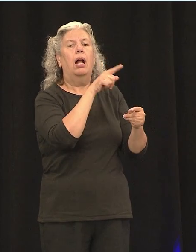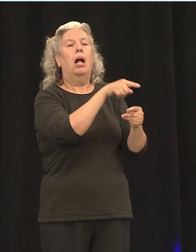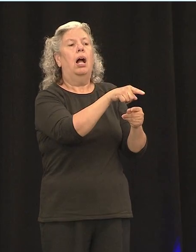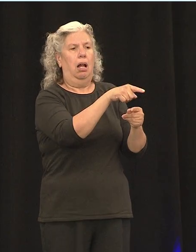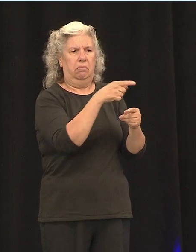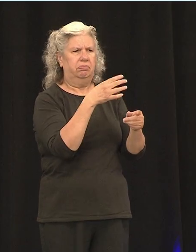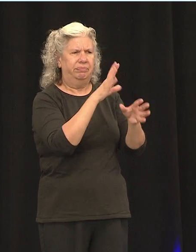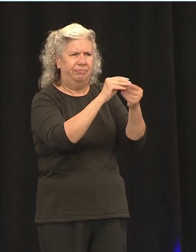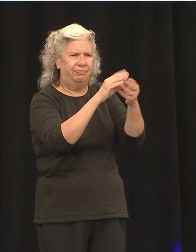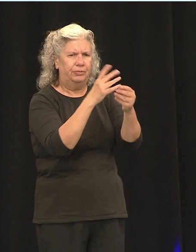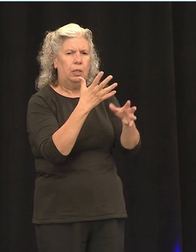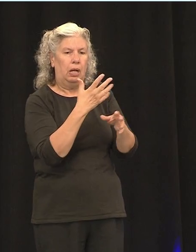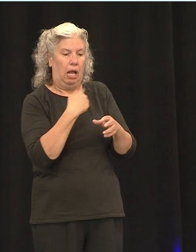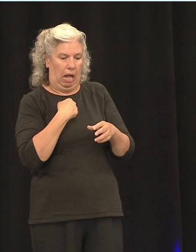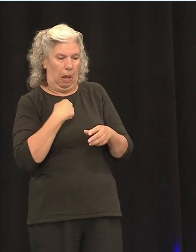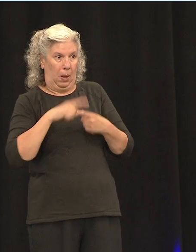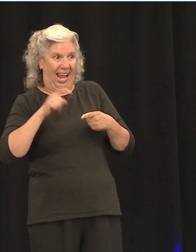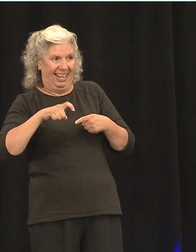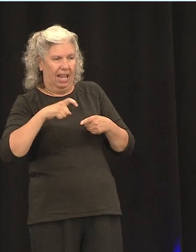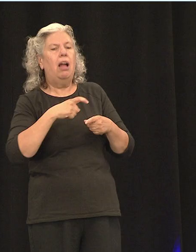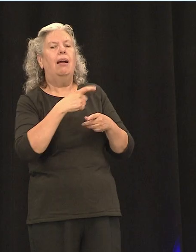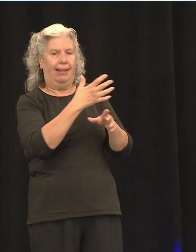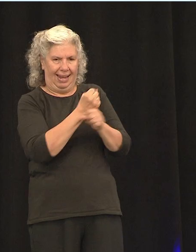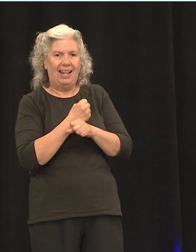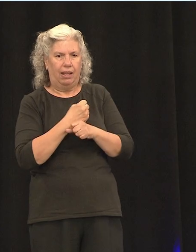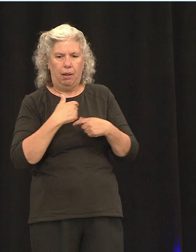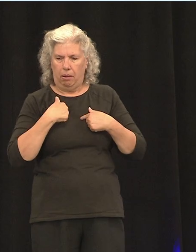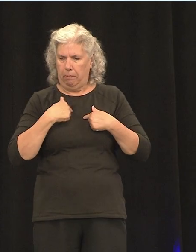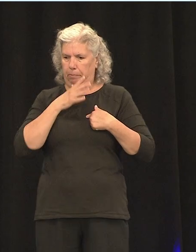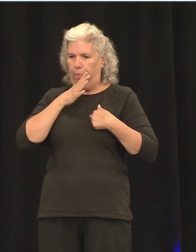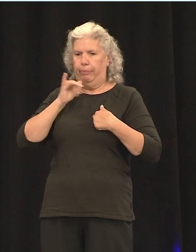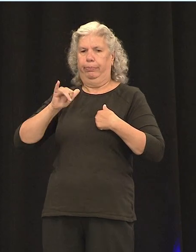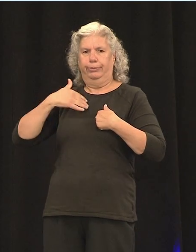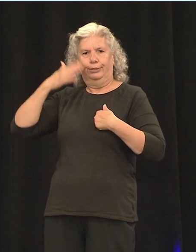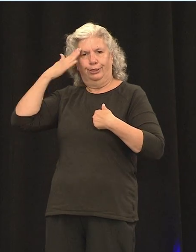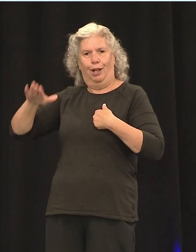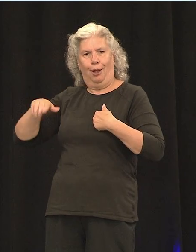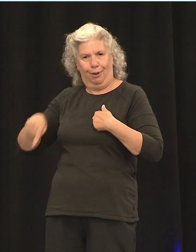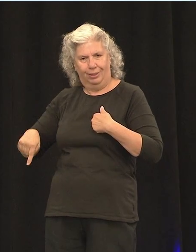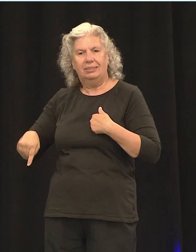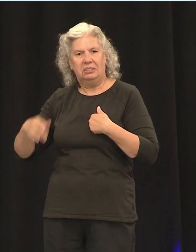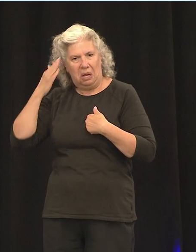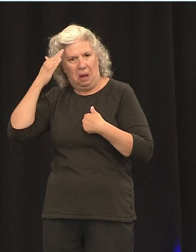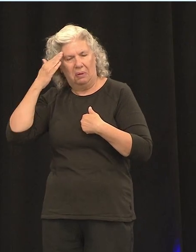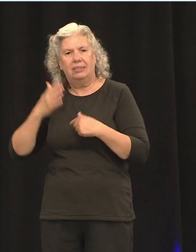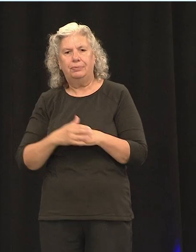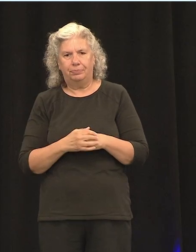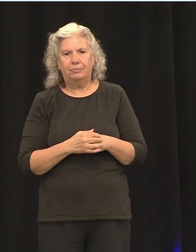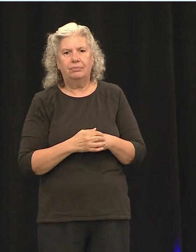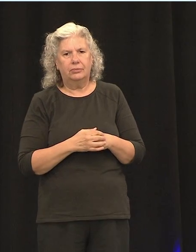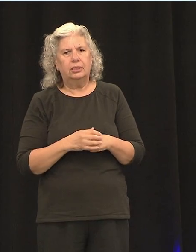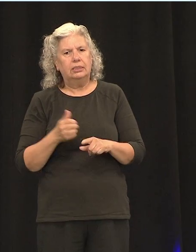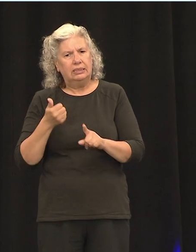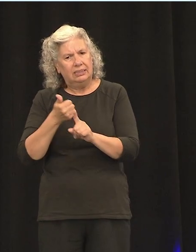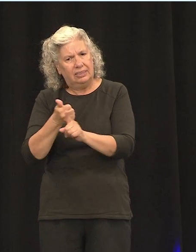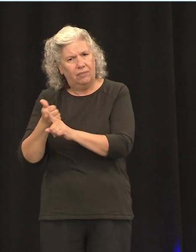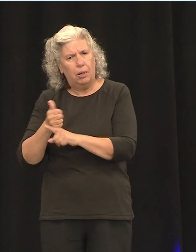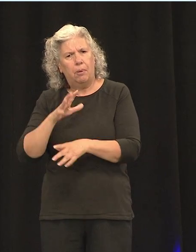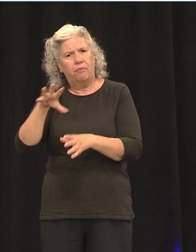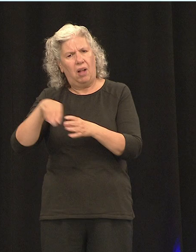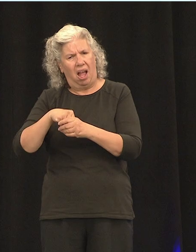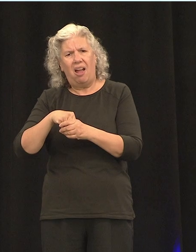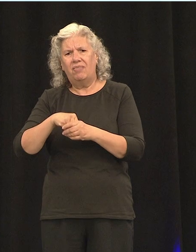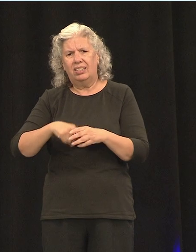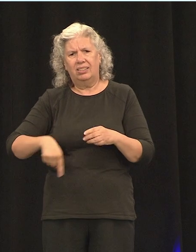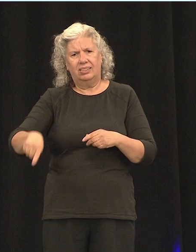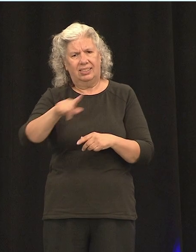You are an important player on the team. You aren't just sitting in the meeting. You are critical, vital. You know your child better